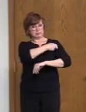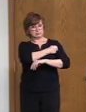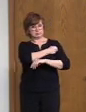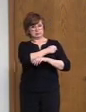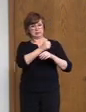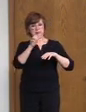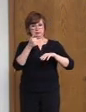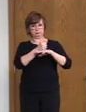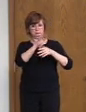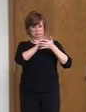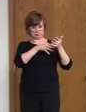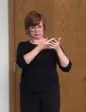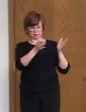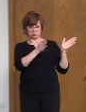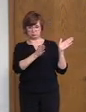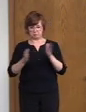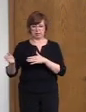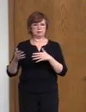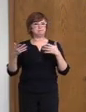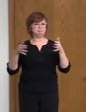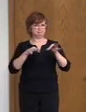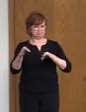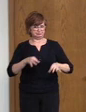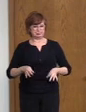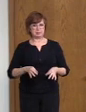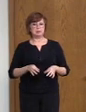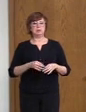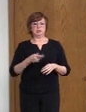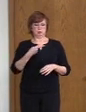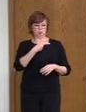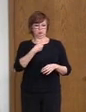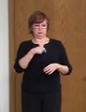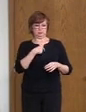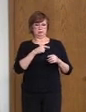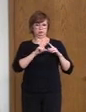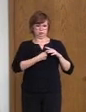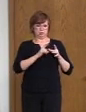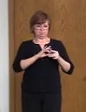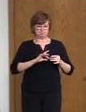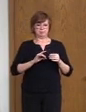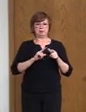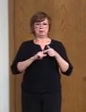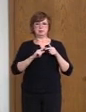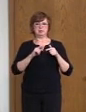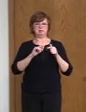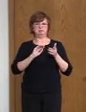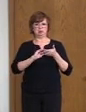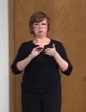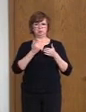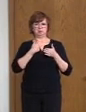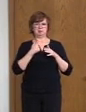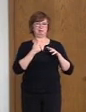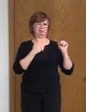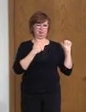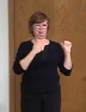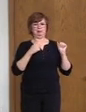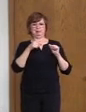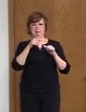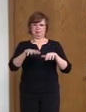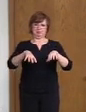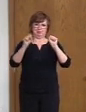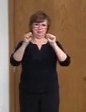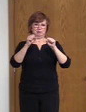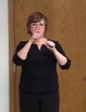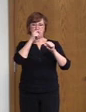plan. The Minister and myself are going to excuse ourselves in a few moments and let the health officials take over this presentation